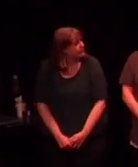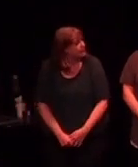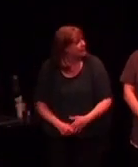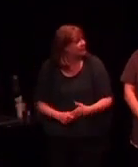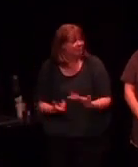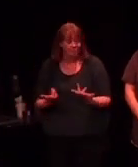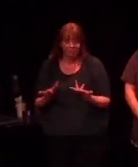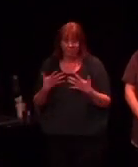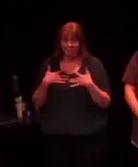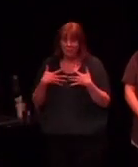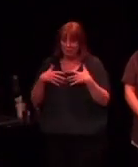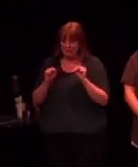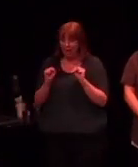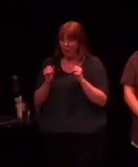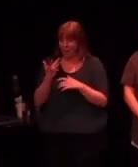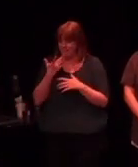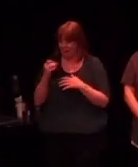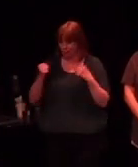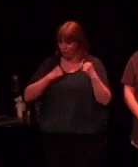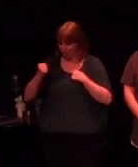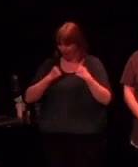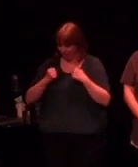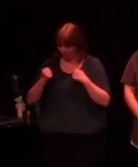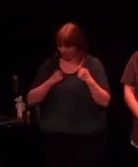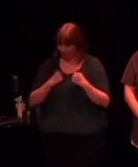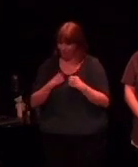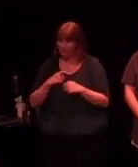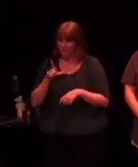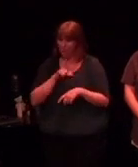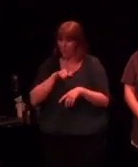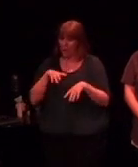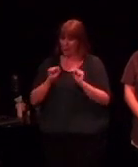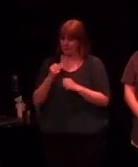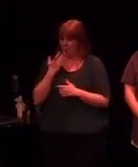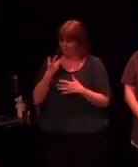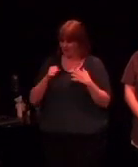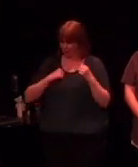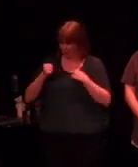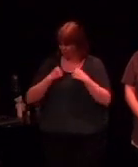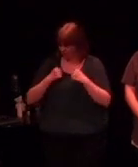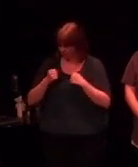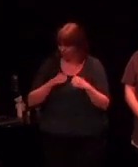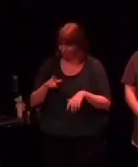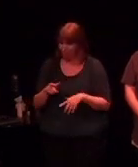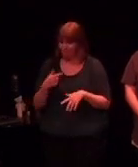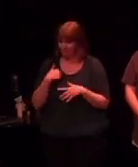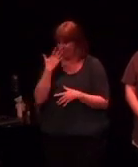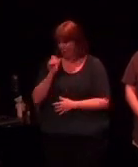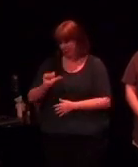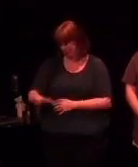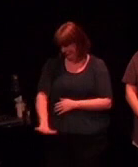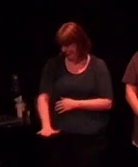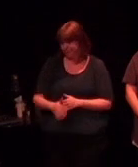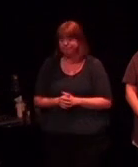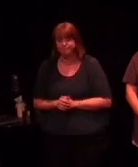So I'm going to start with a pink gorilla. And the reason I start with a pink gorilla is I was 6 years